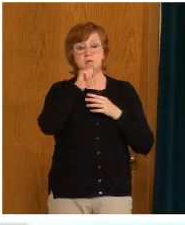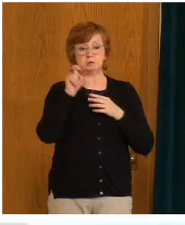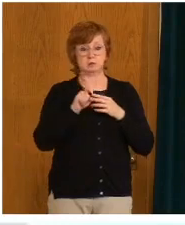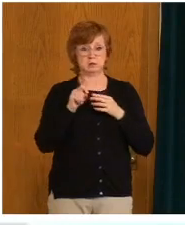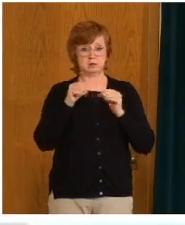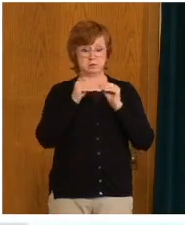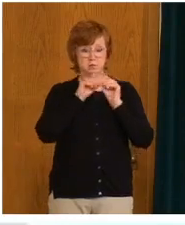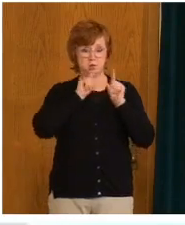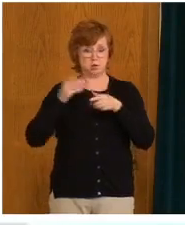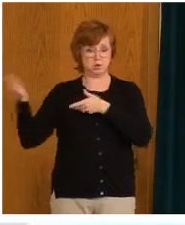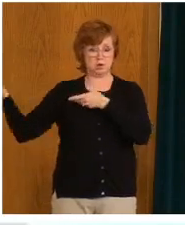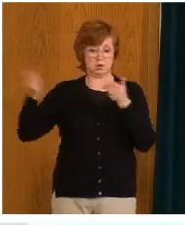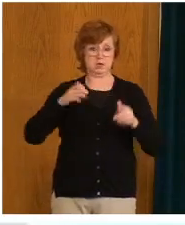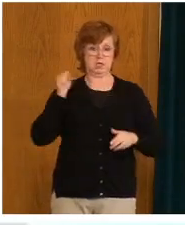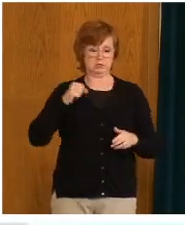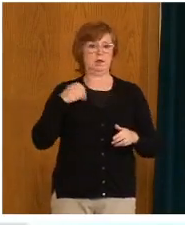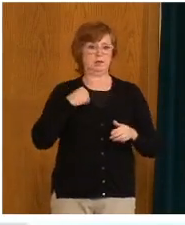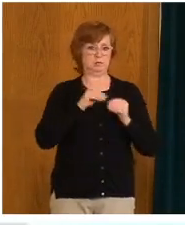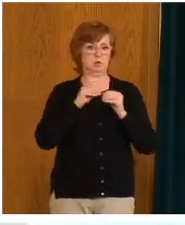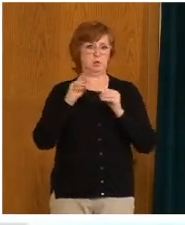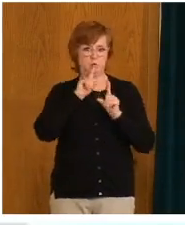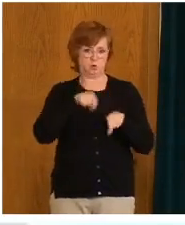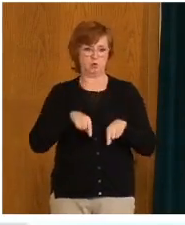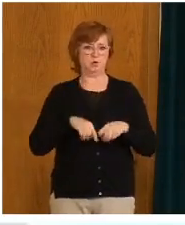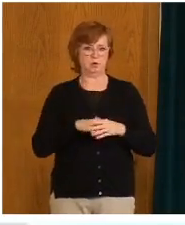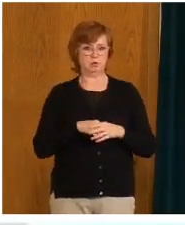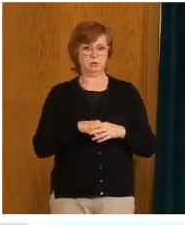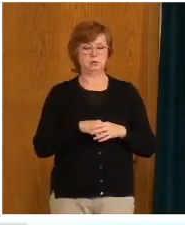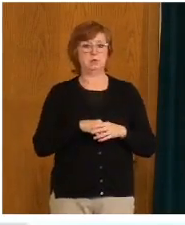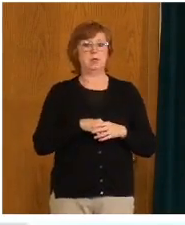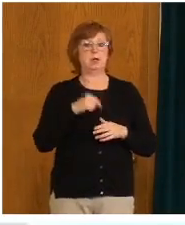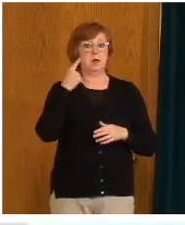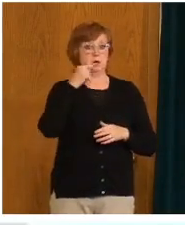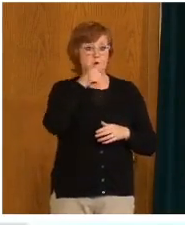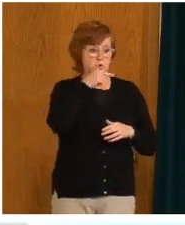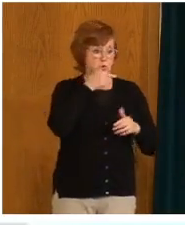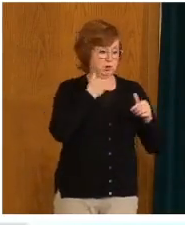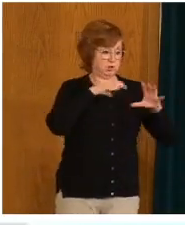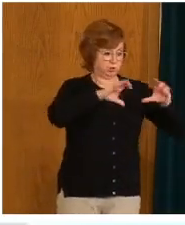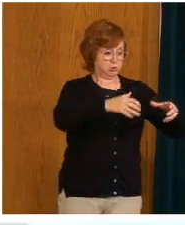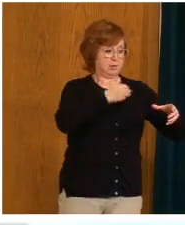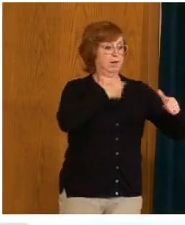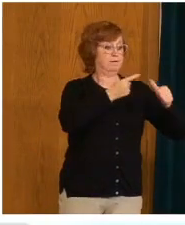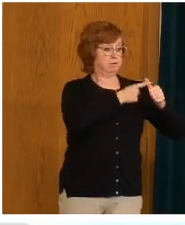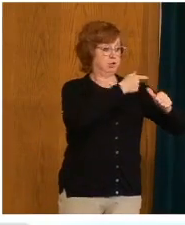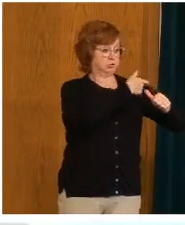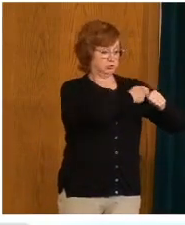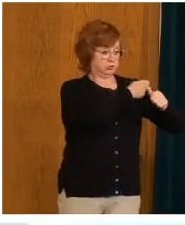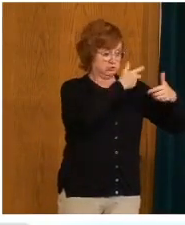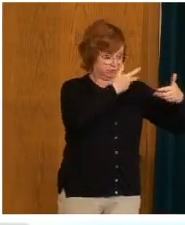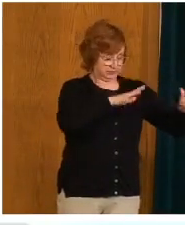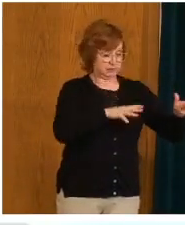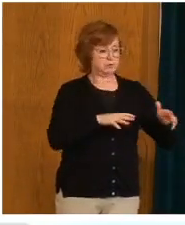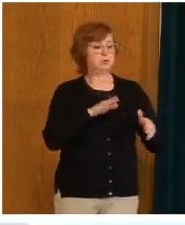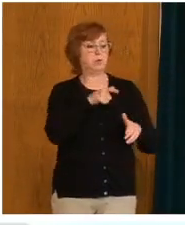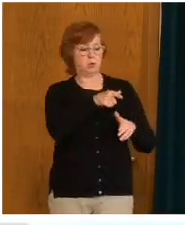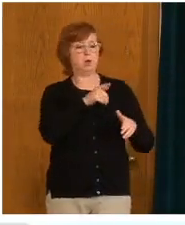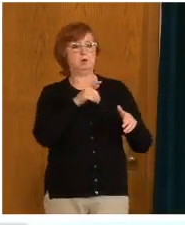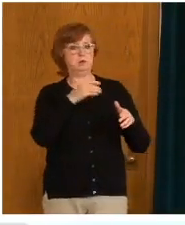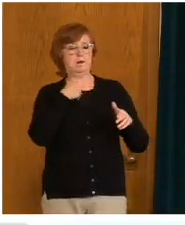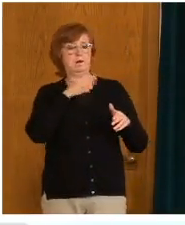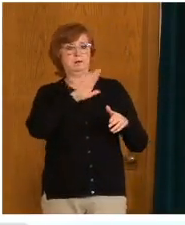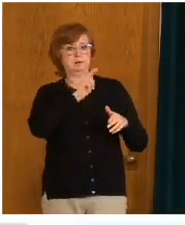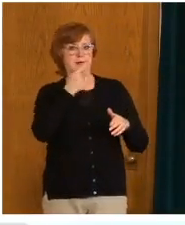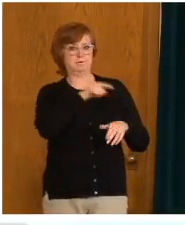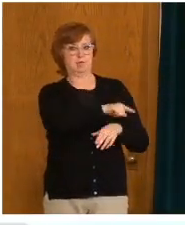So there will be AstraZeneca available for second doses. And thirdly, for people who may have some